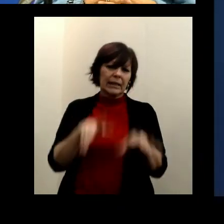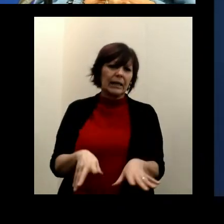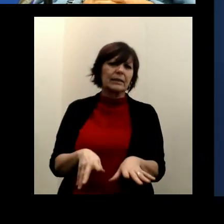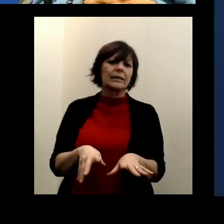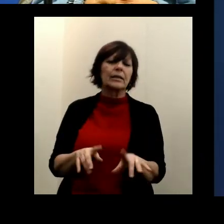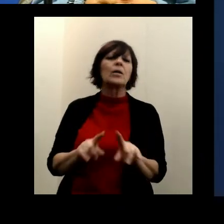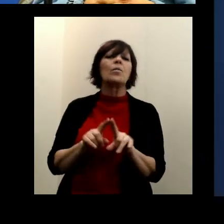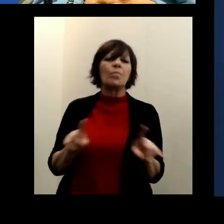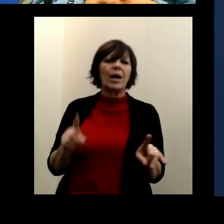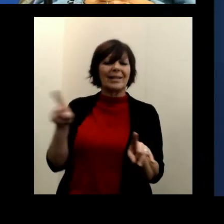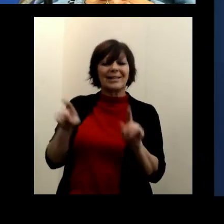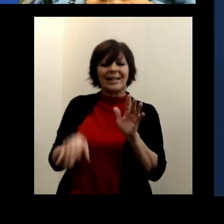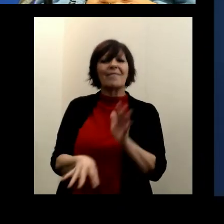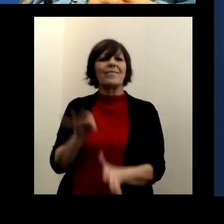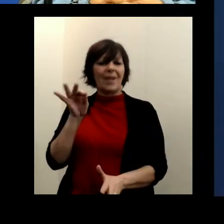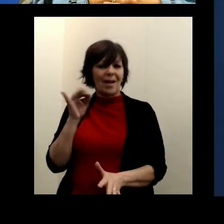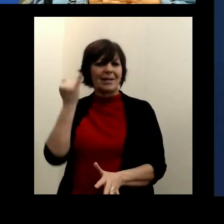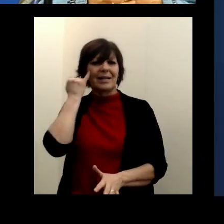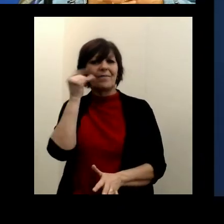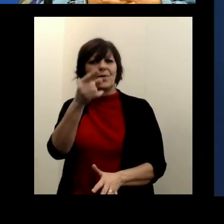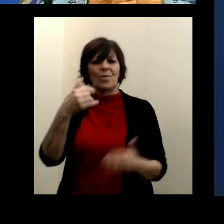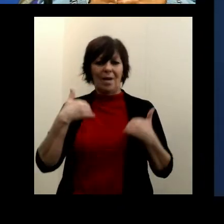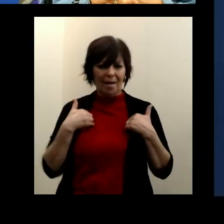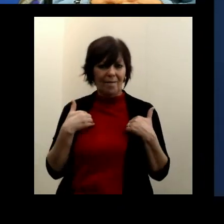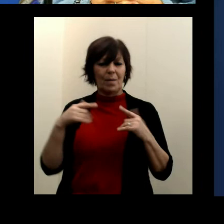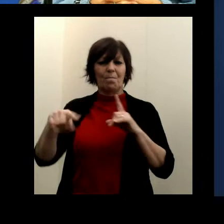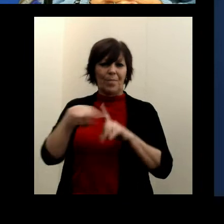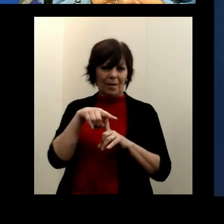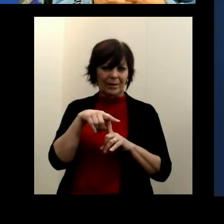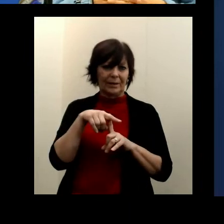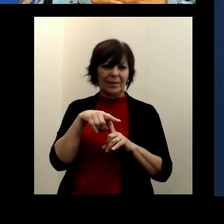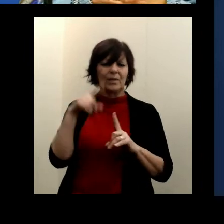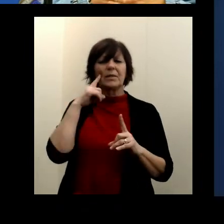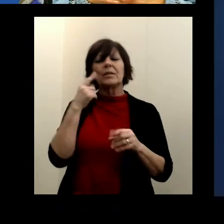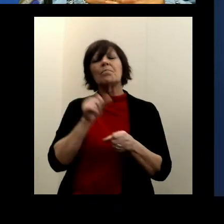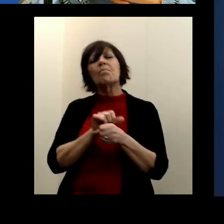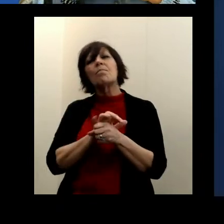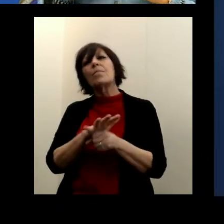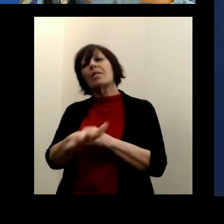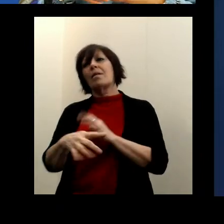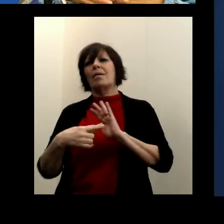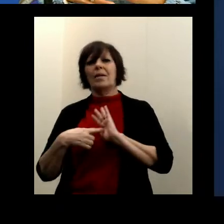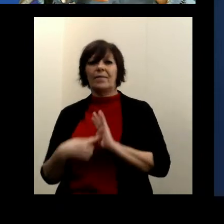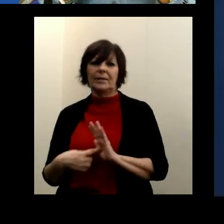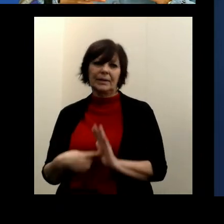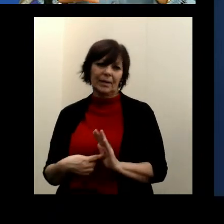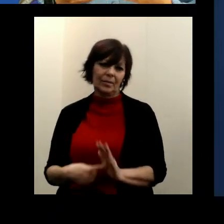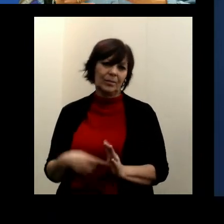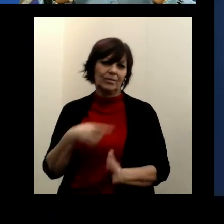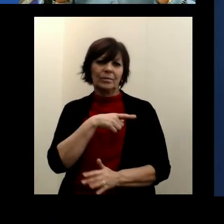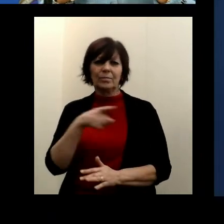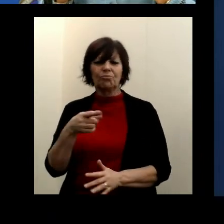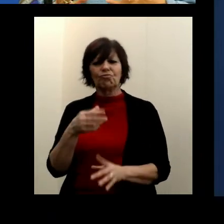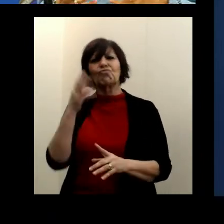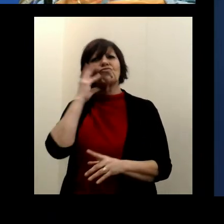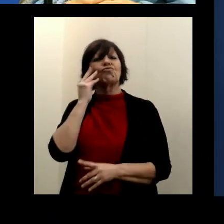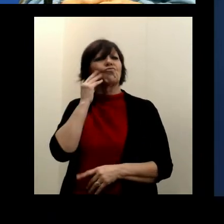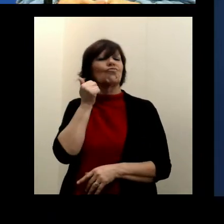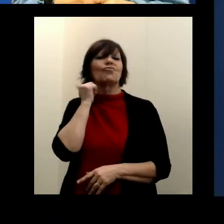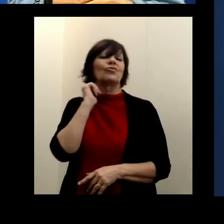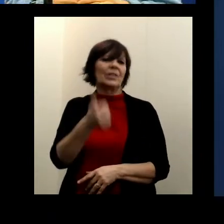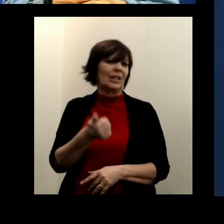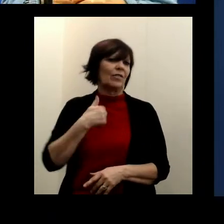protein if you had an antigen test. And there we've seen plenty of examples, and I'm sure many of you have experienced them, even lived